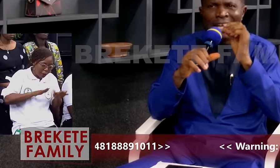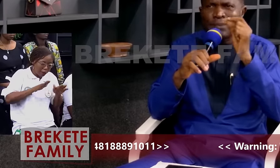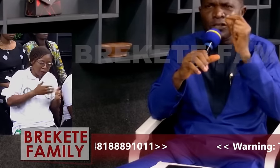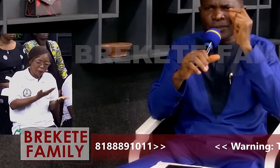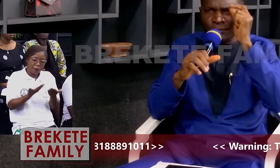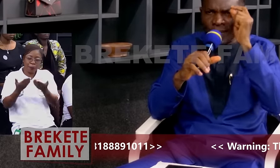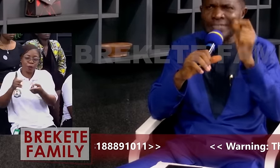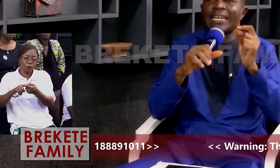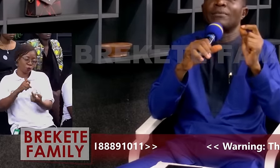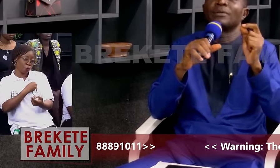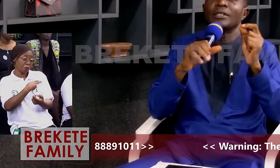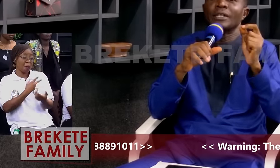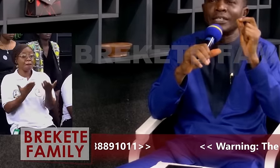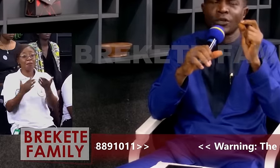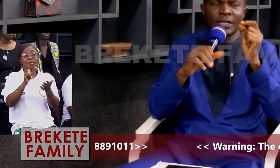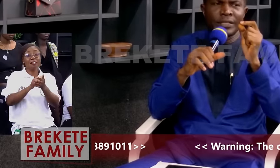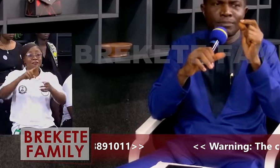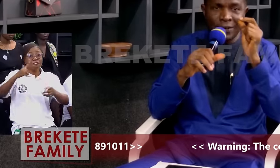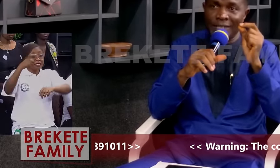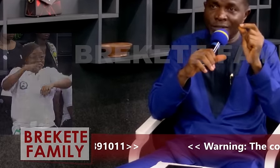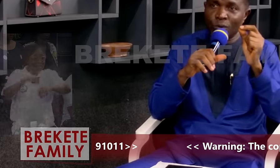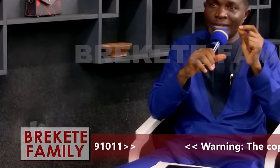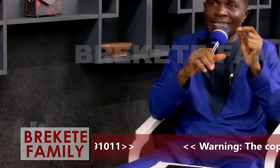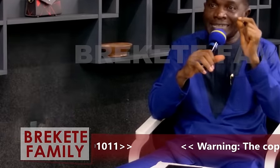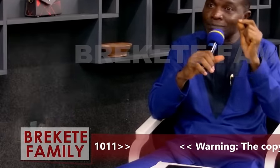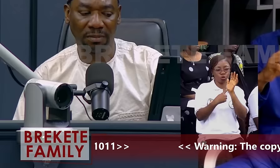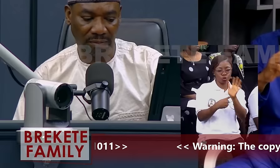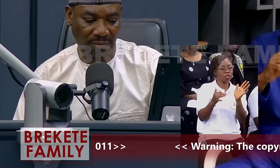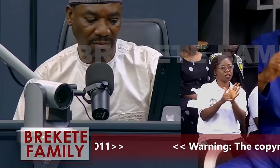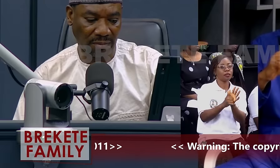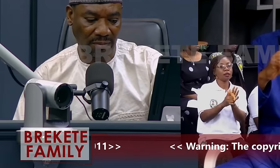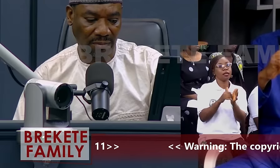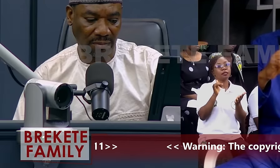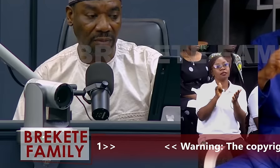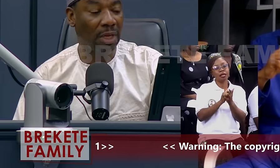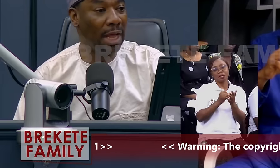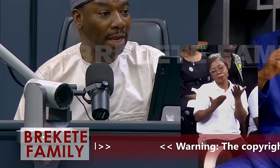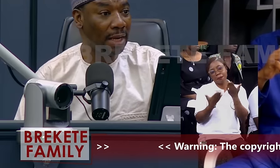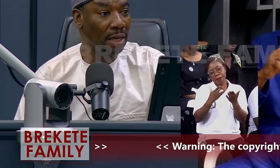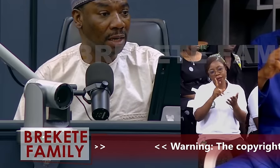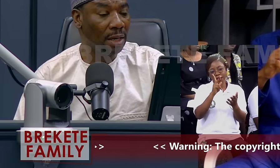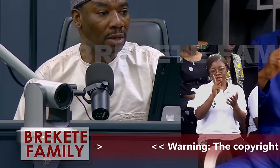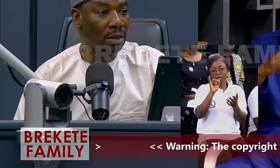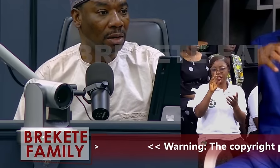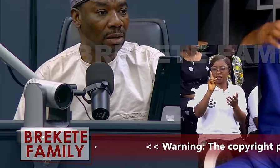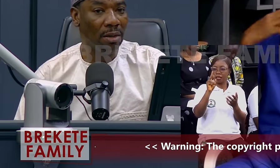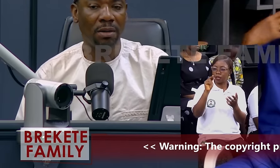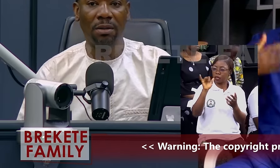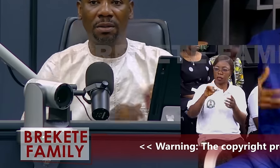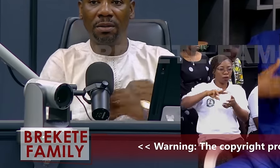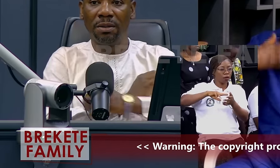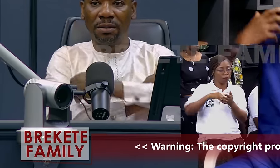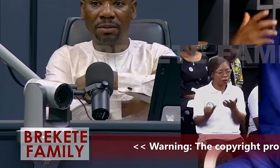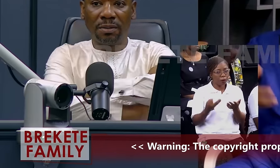yes, and that might just be the first time he's manifesting with that, and that might be kidney failure. Yes, because